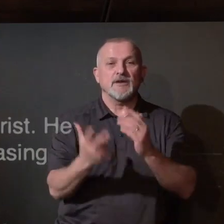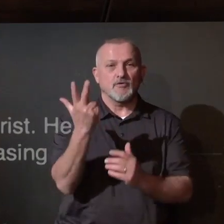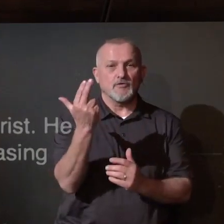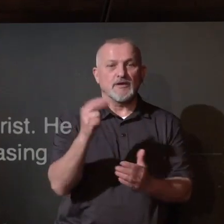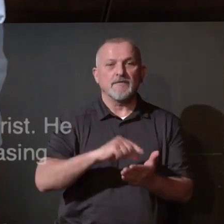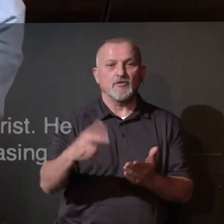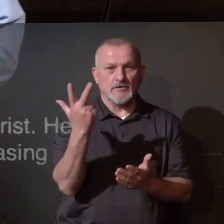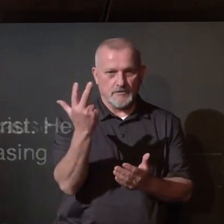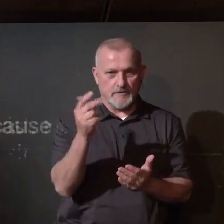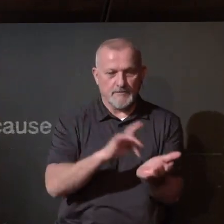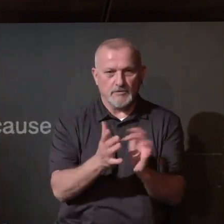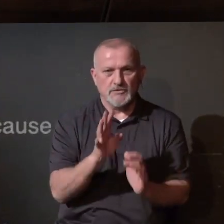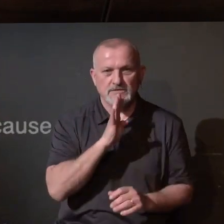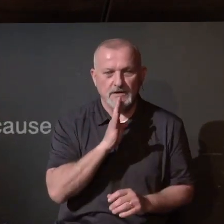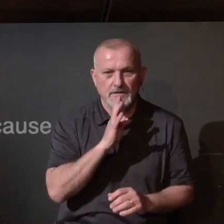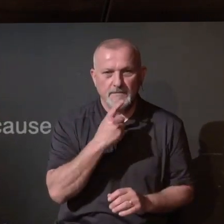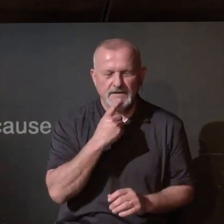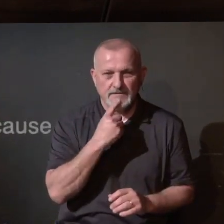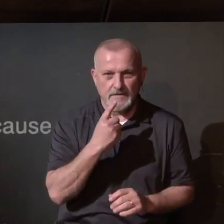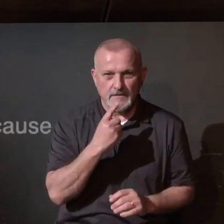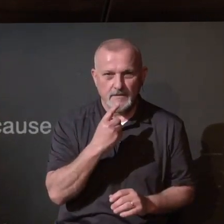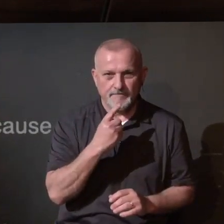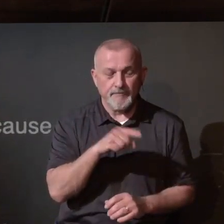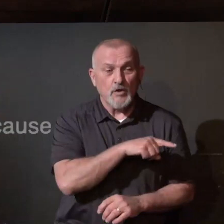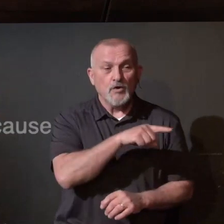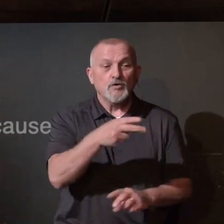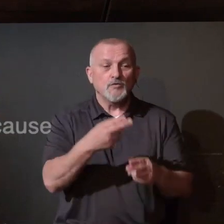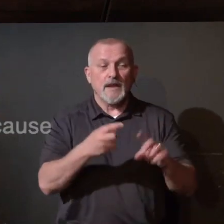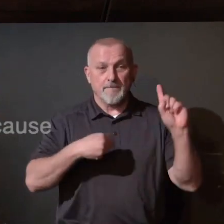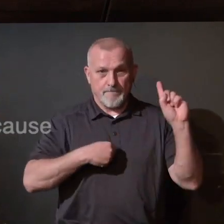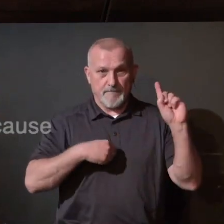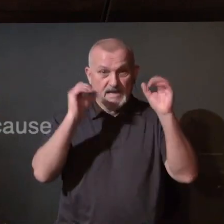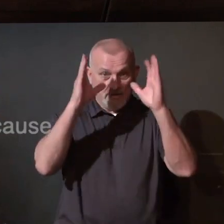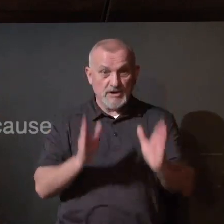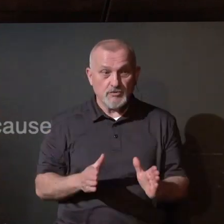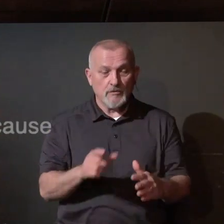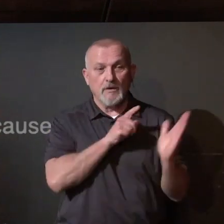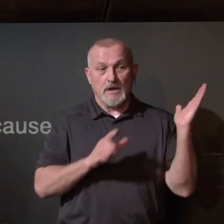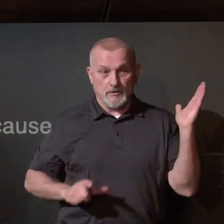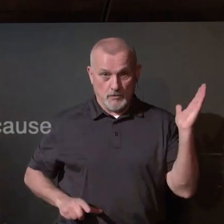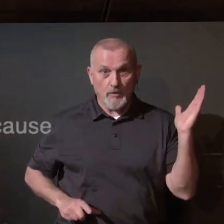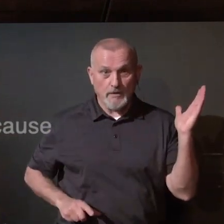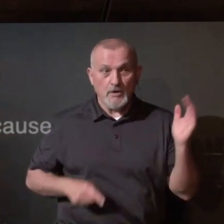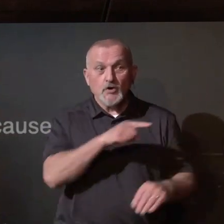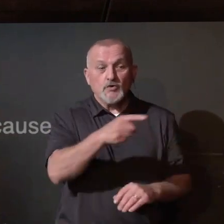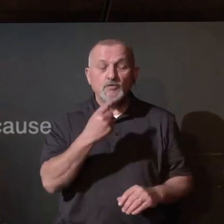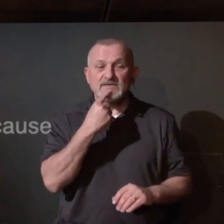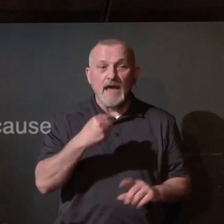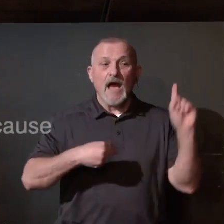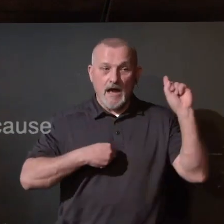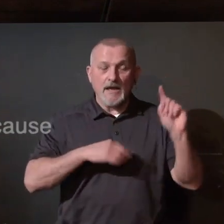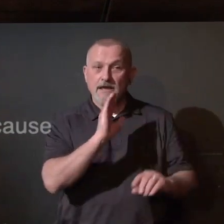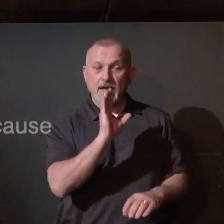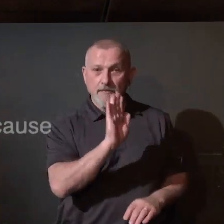13, it says, Jesus is talking, He's speaking, and He says, you call me teacher, and you call me Lord. You say that I'm your